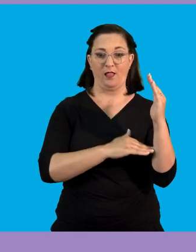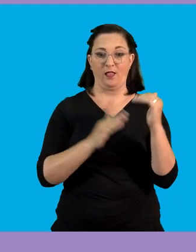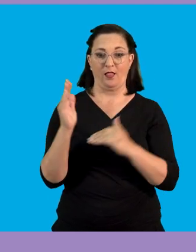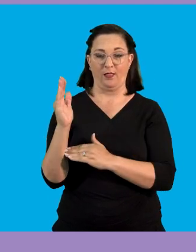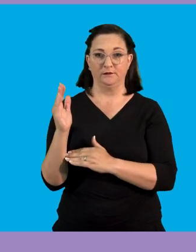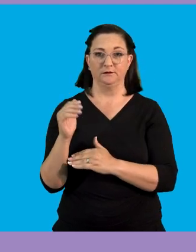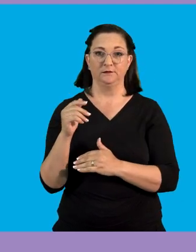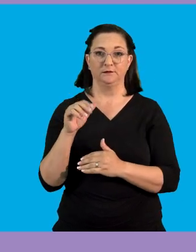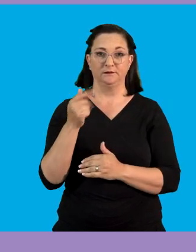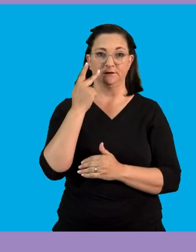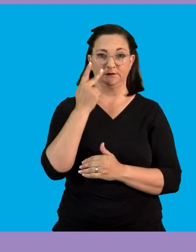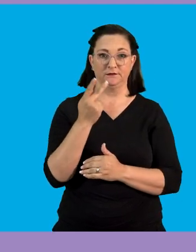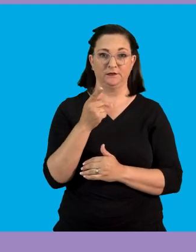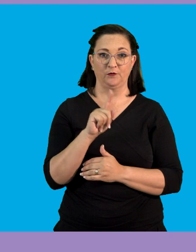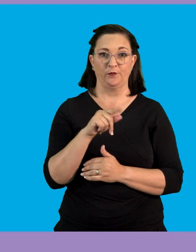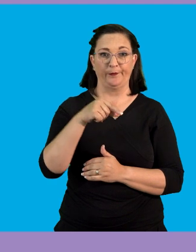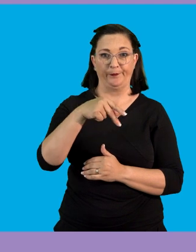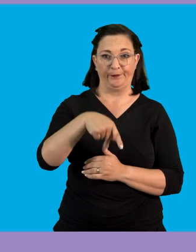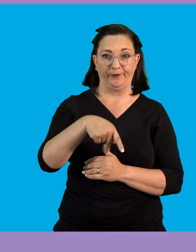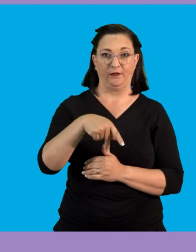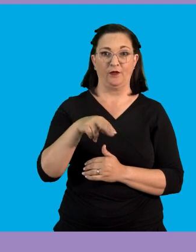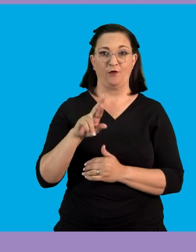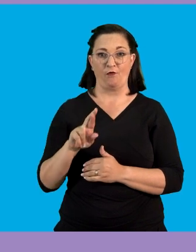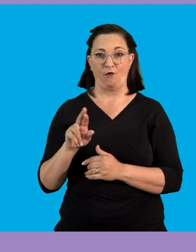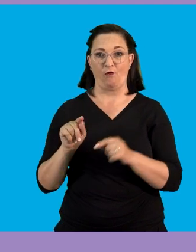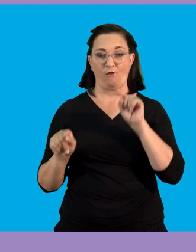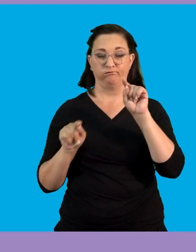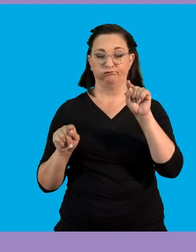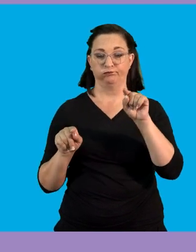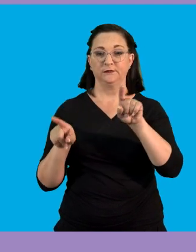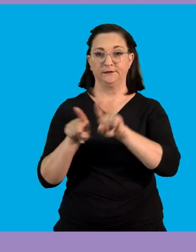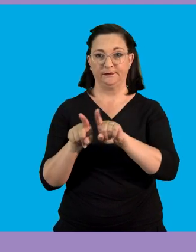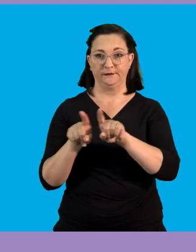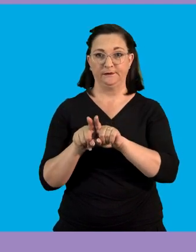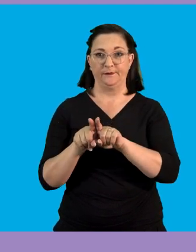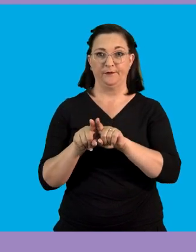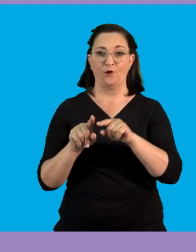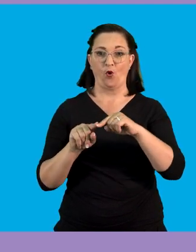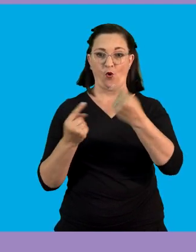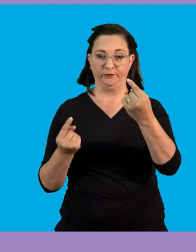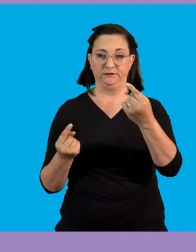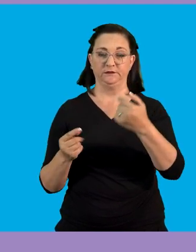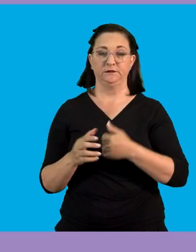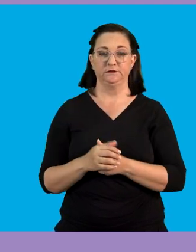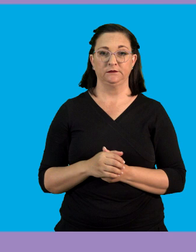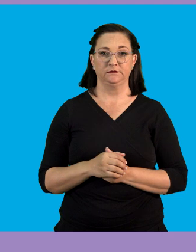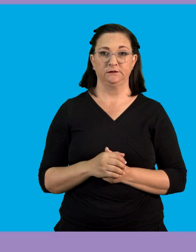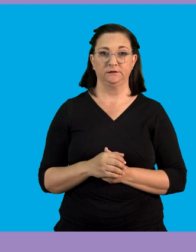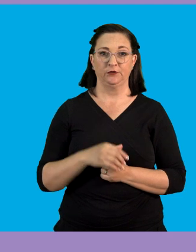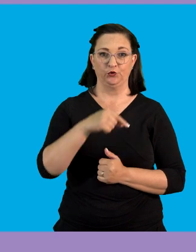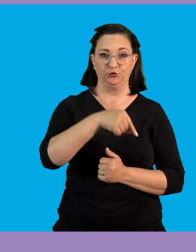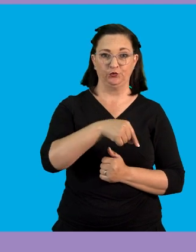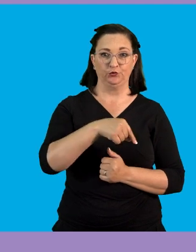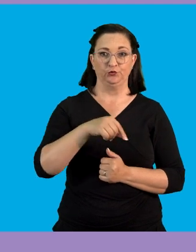So when we look at those angles, you'd see that angle P and angle R are equal and opposite to one